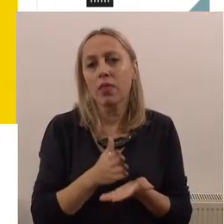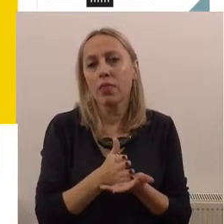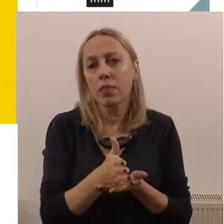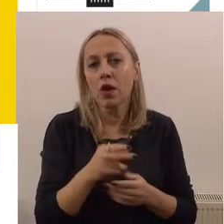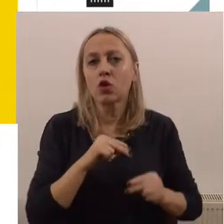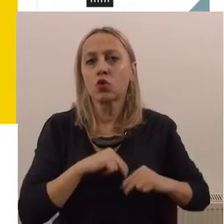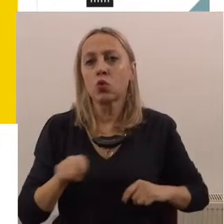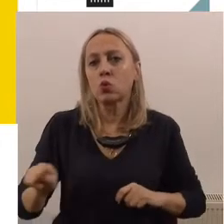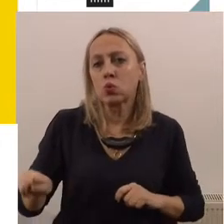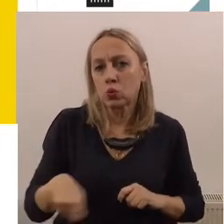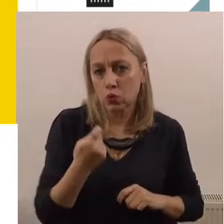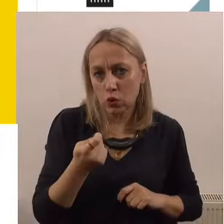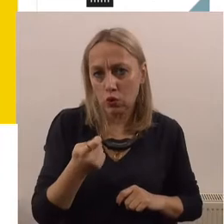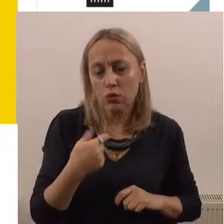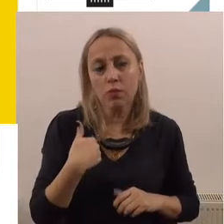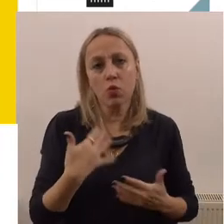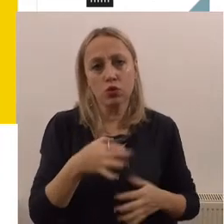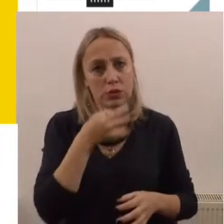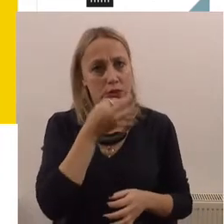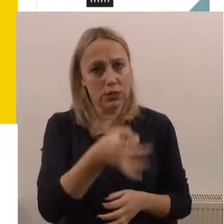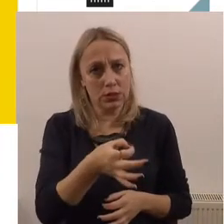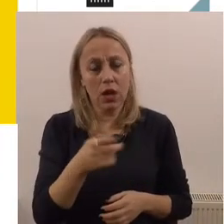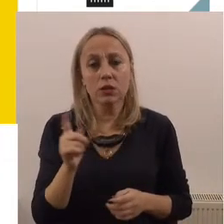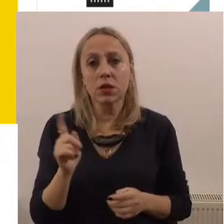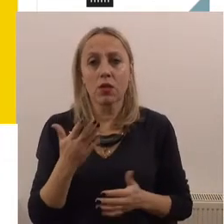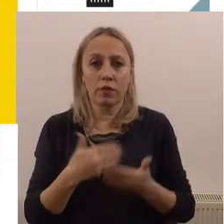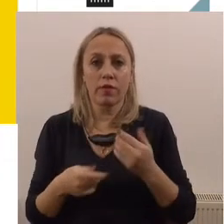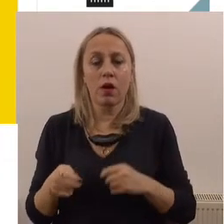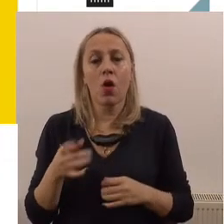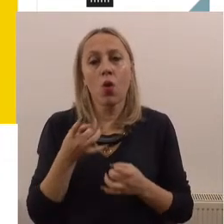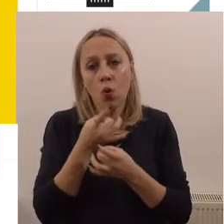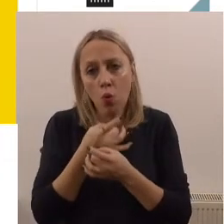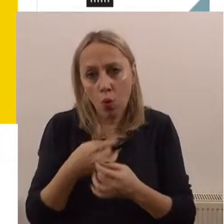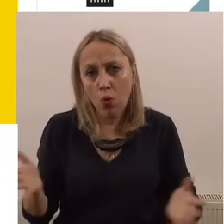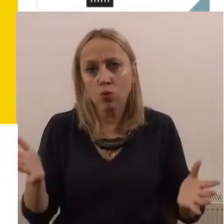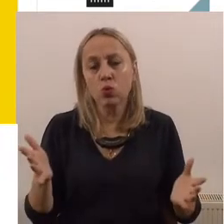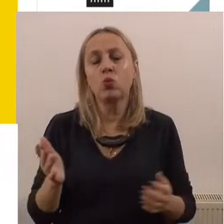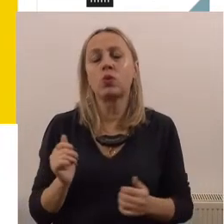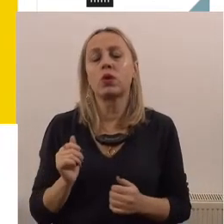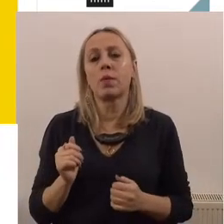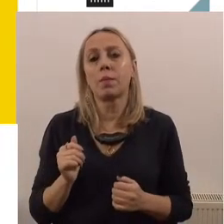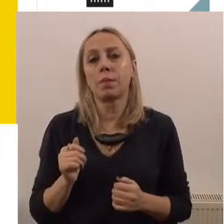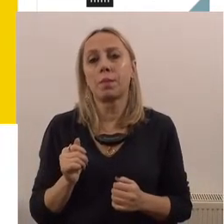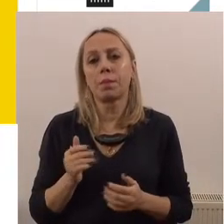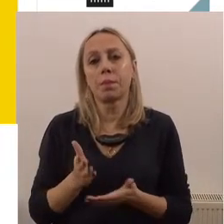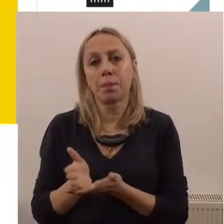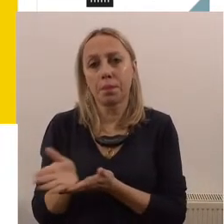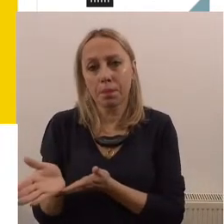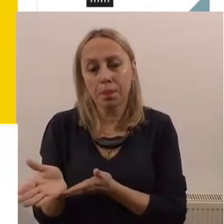in three directions: employment, that was mentioned by Marina, culture,